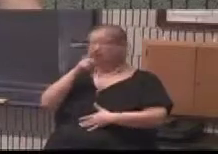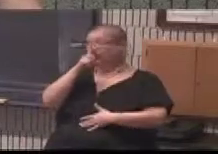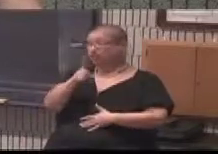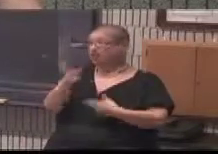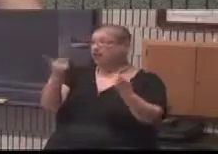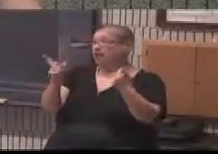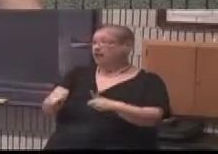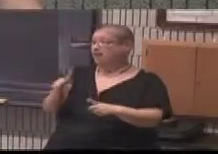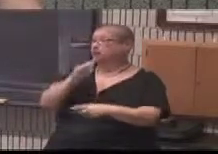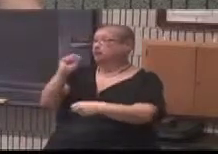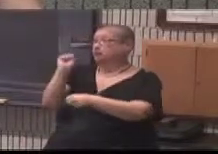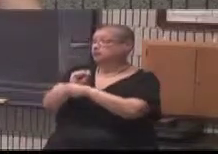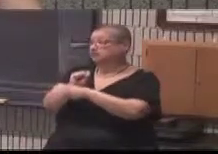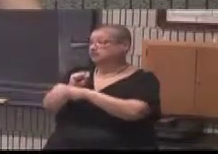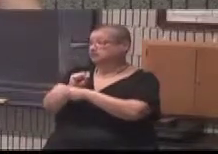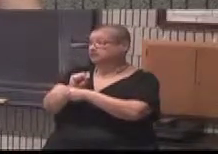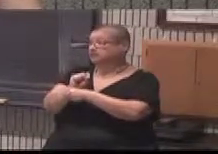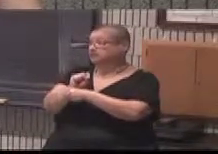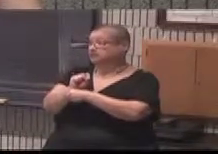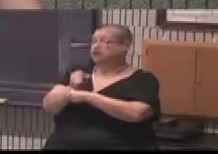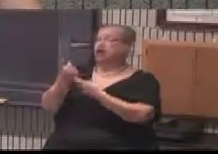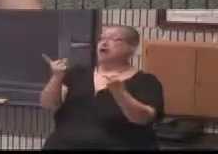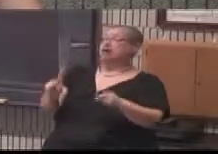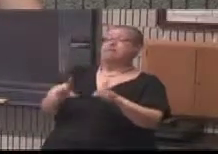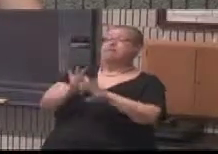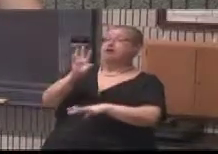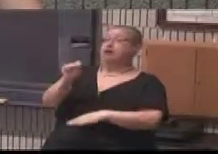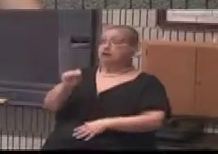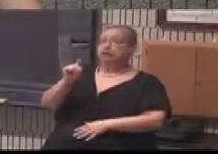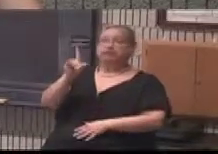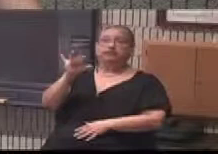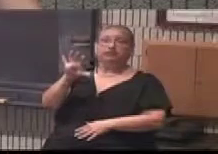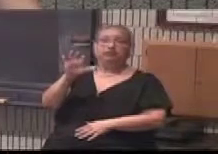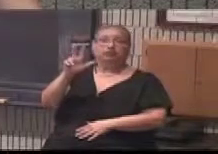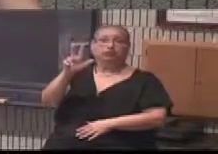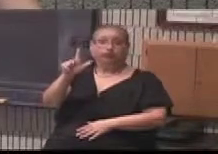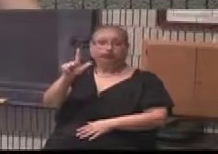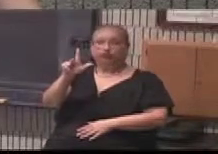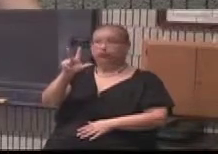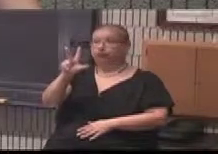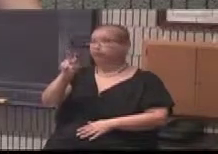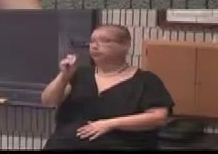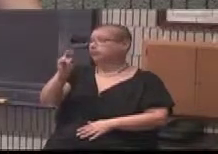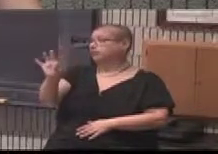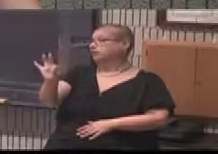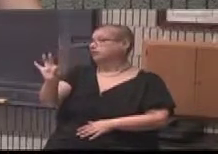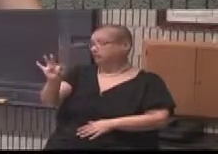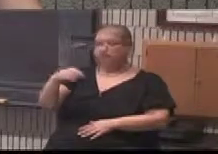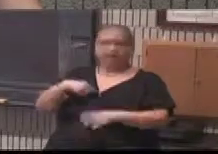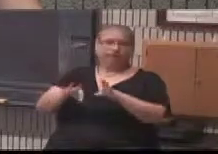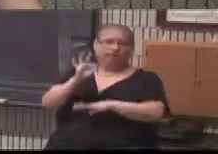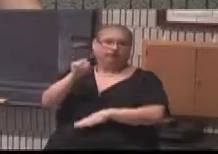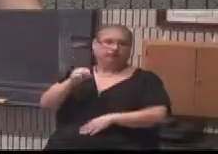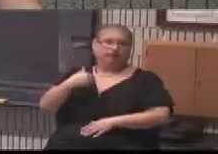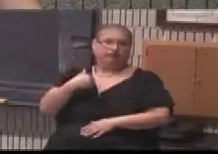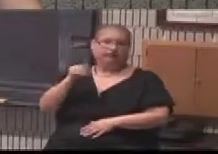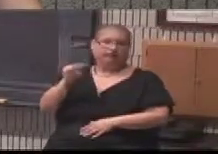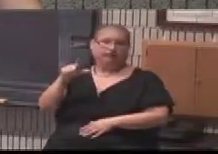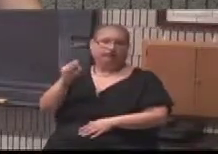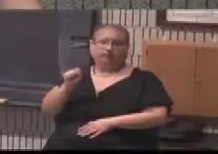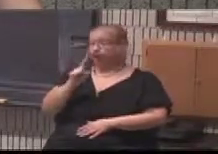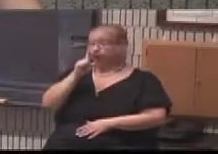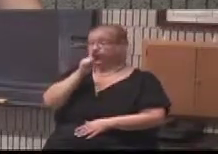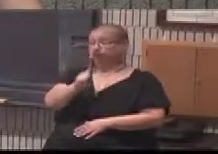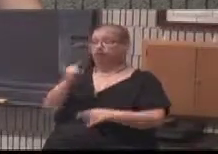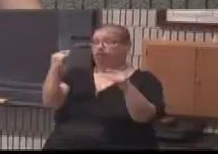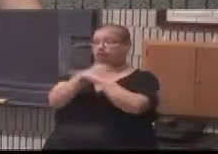with ALS, or also known as Lou Gehrig's disease, December 23rd, 2009. And it was kind of the ultimate irony because I